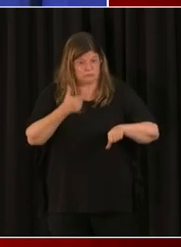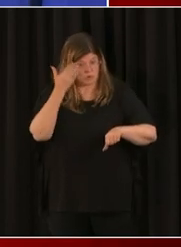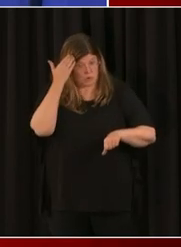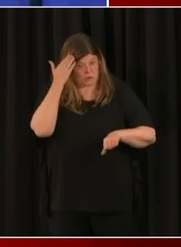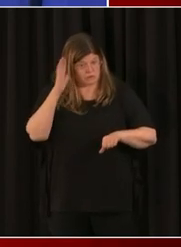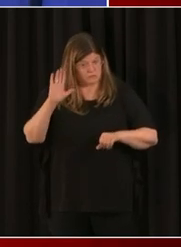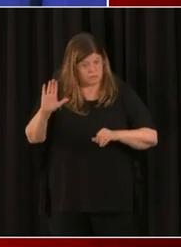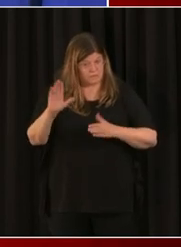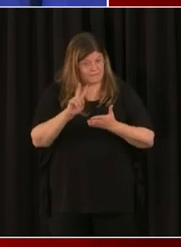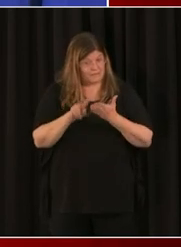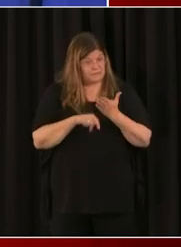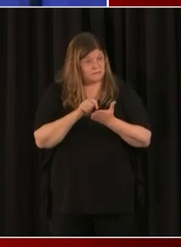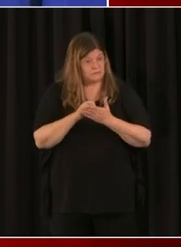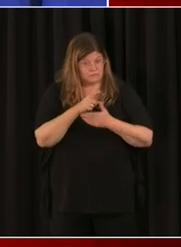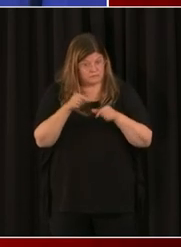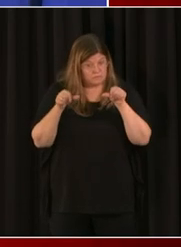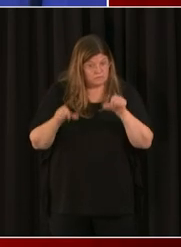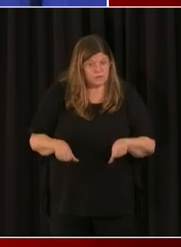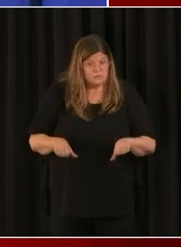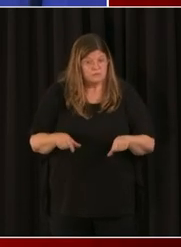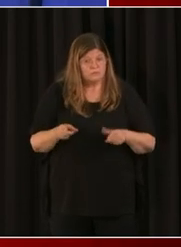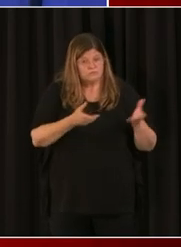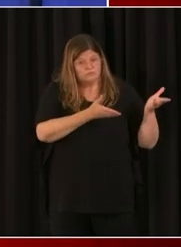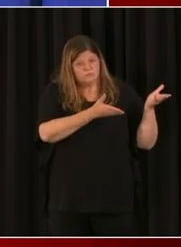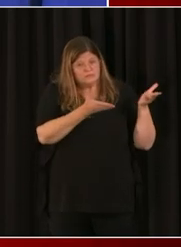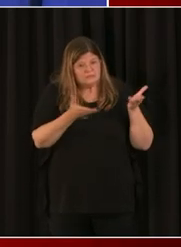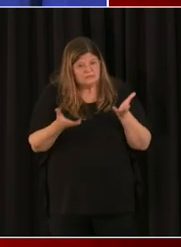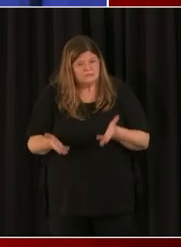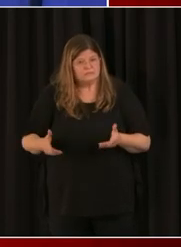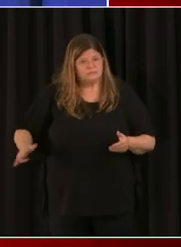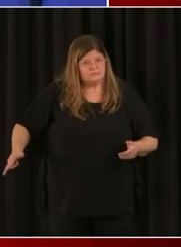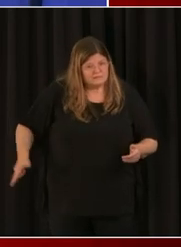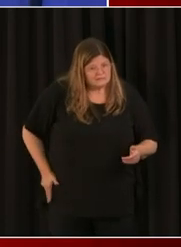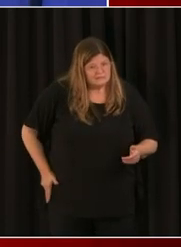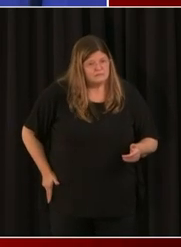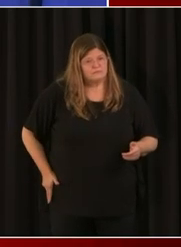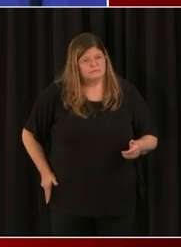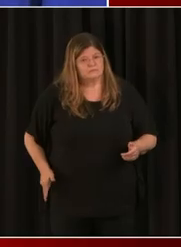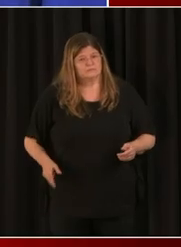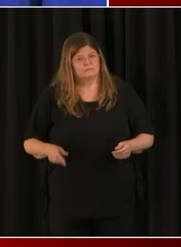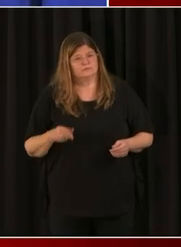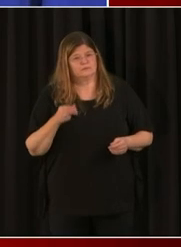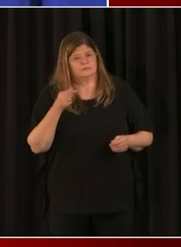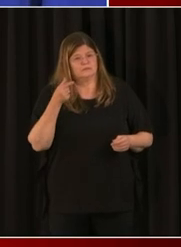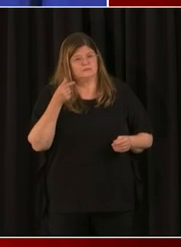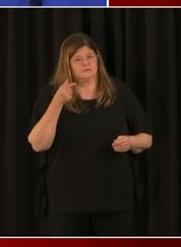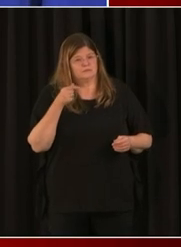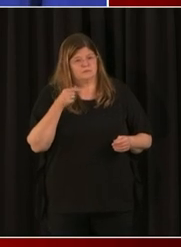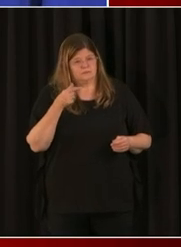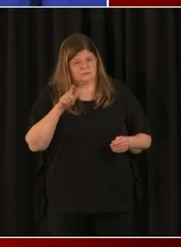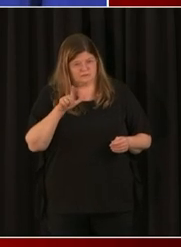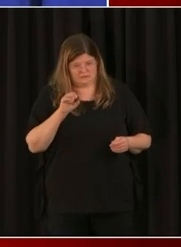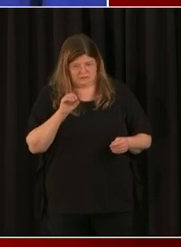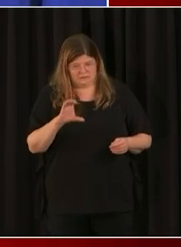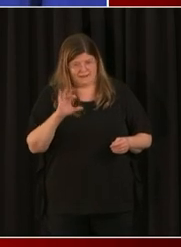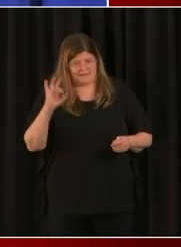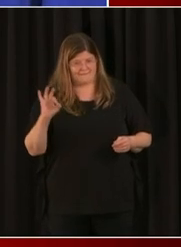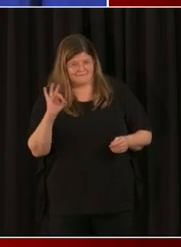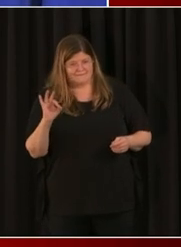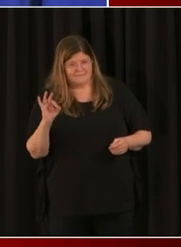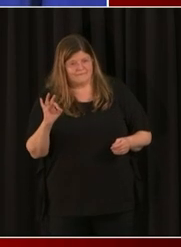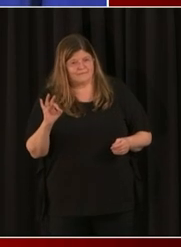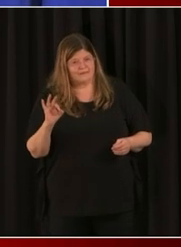her video that she has posted, she has brought a Glock 9 into the district, onto Capitol Hill. I know she's allowed to have it